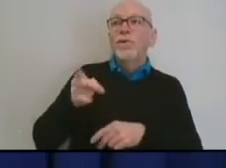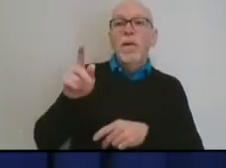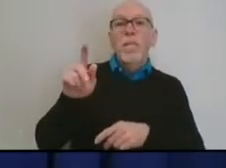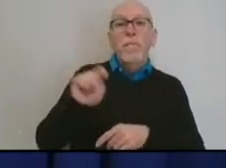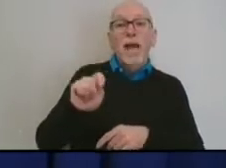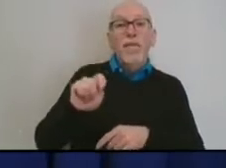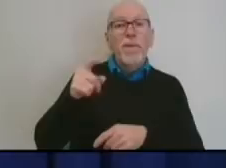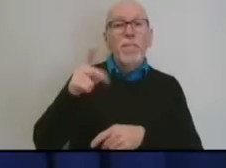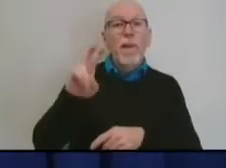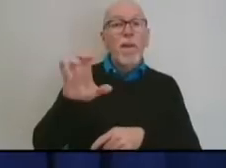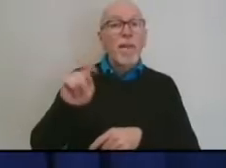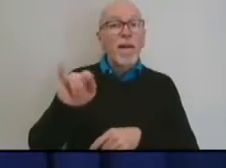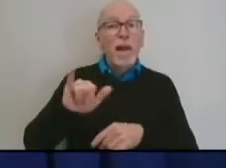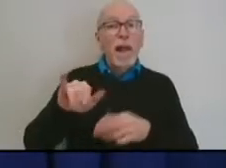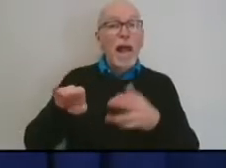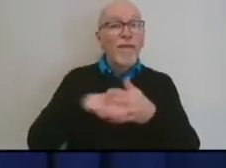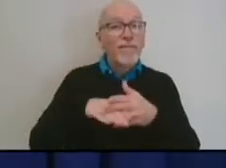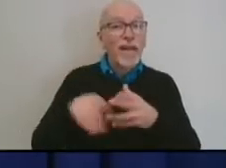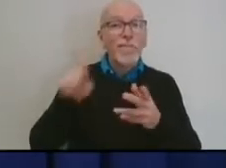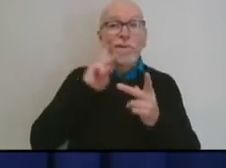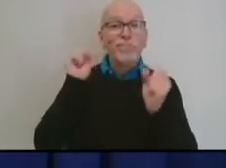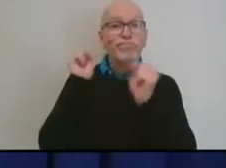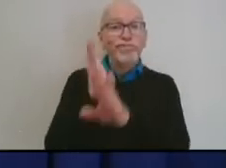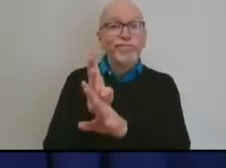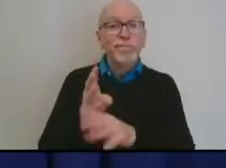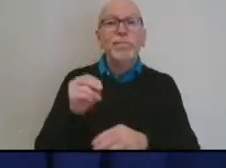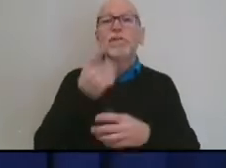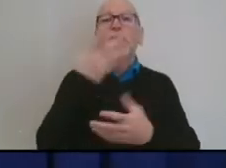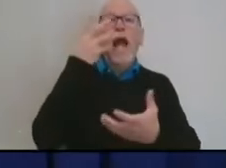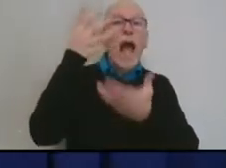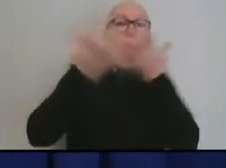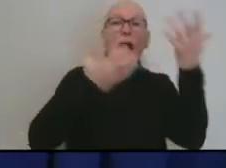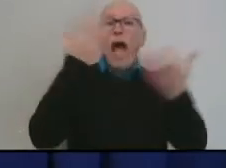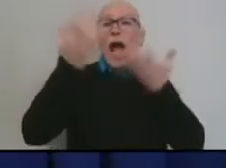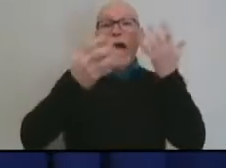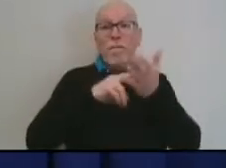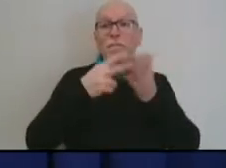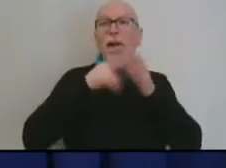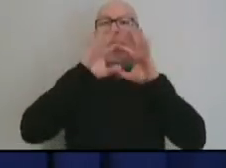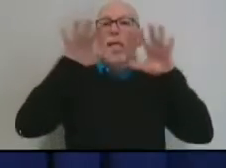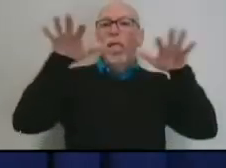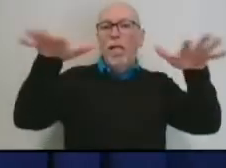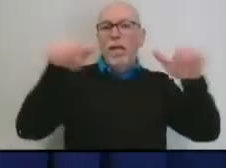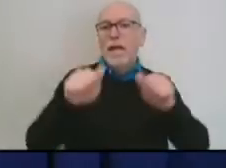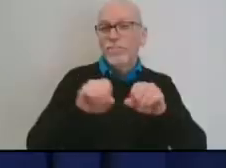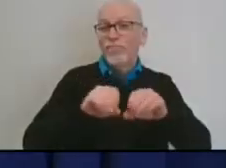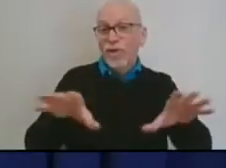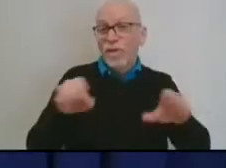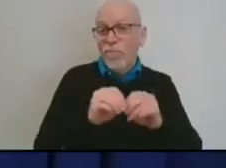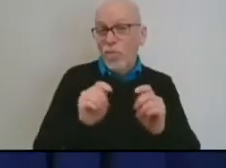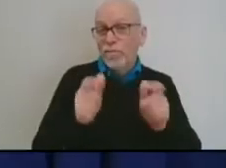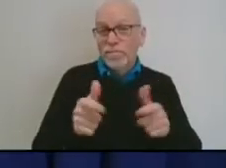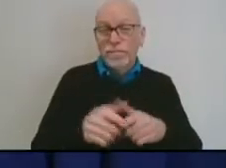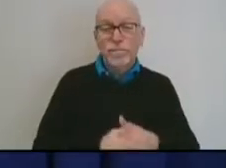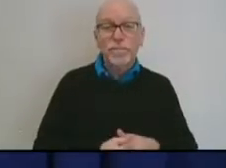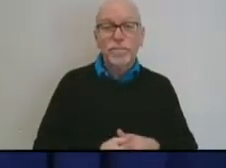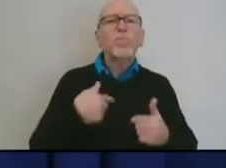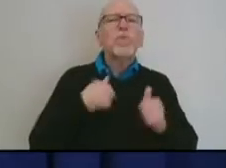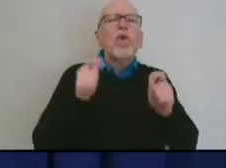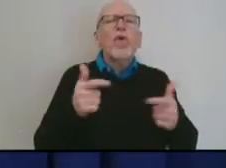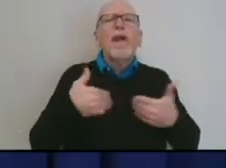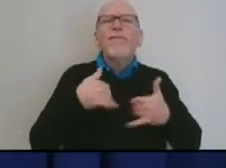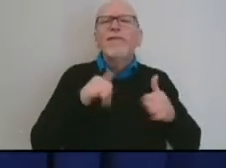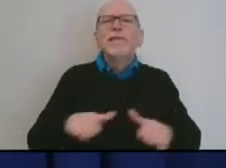as halftime. And keep in mind that shouting and cheering allows the virus to spread more easily. We all have the same goal in